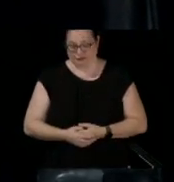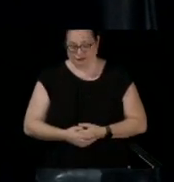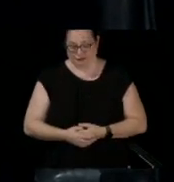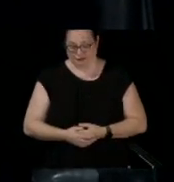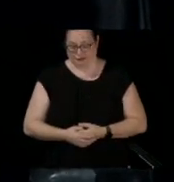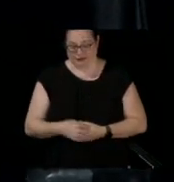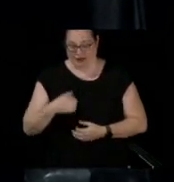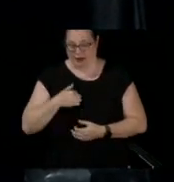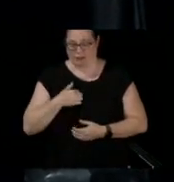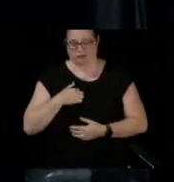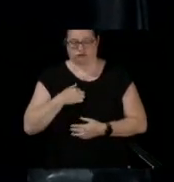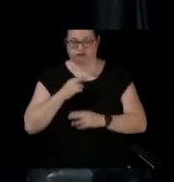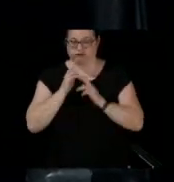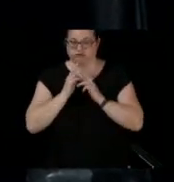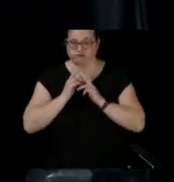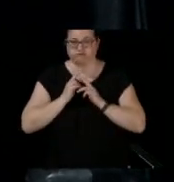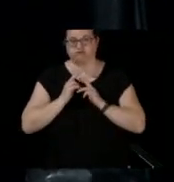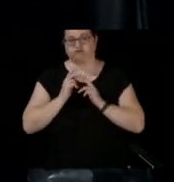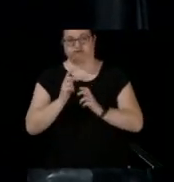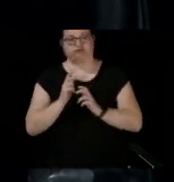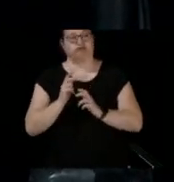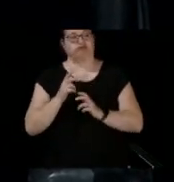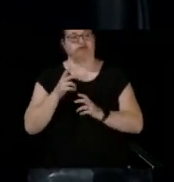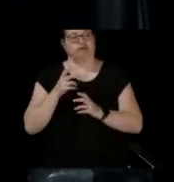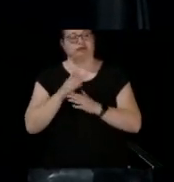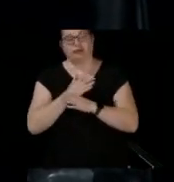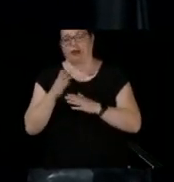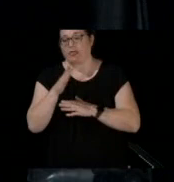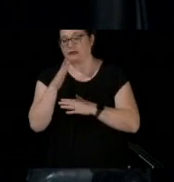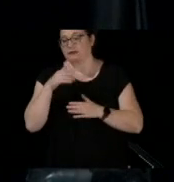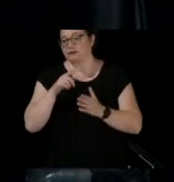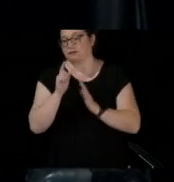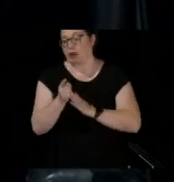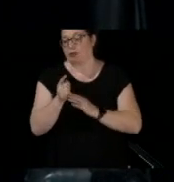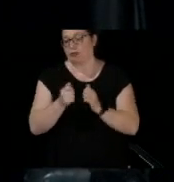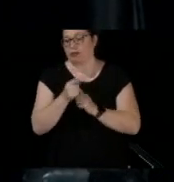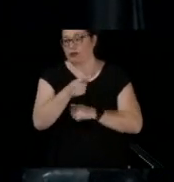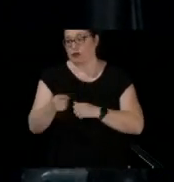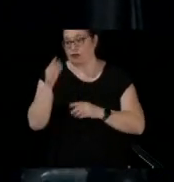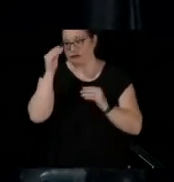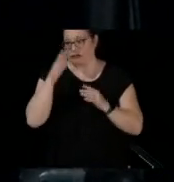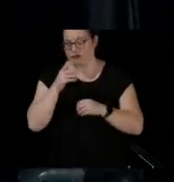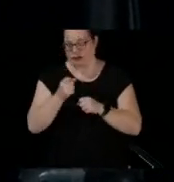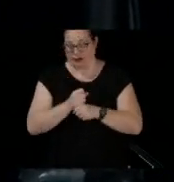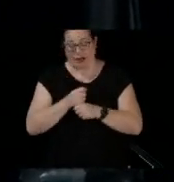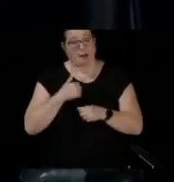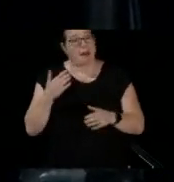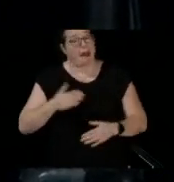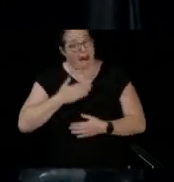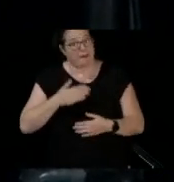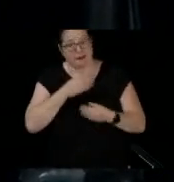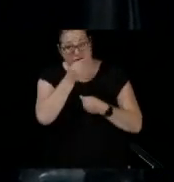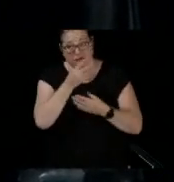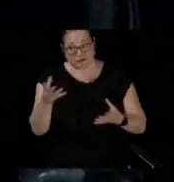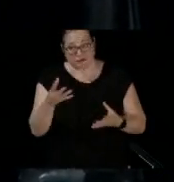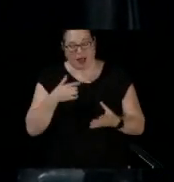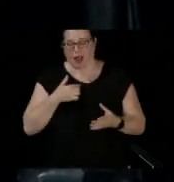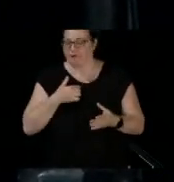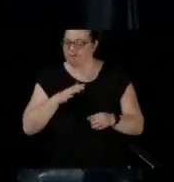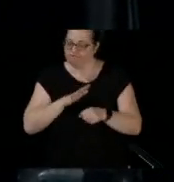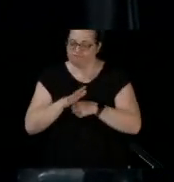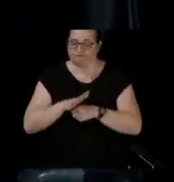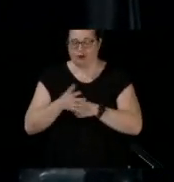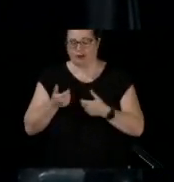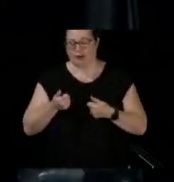I'm deeply honored to be here today sharing this moment as your chosen Teacher of the Year. And I'm happy to report that as of today, I have fully recovered